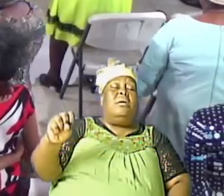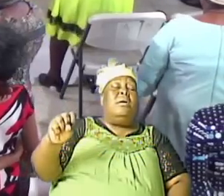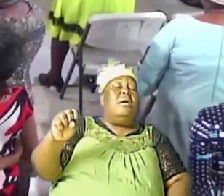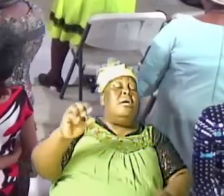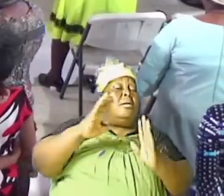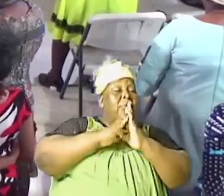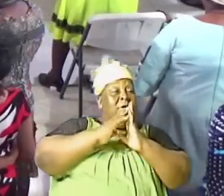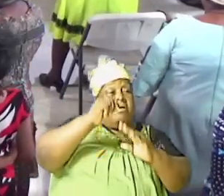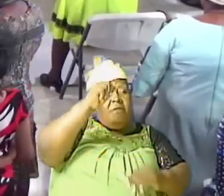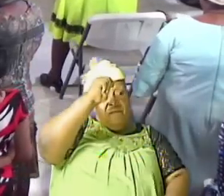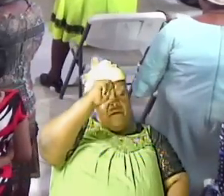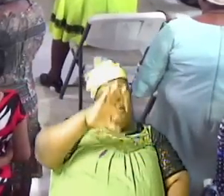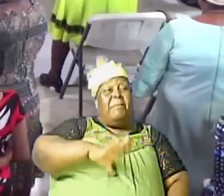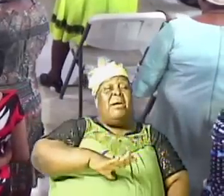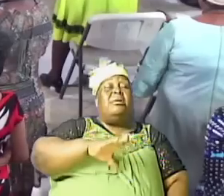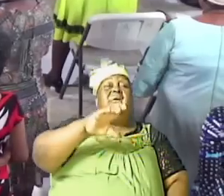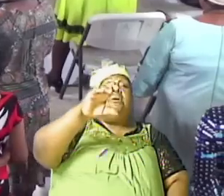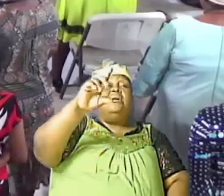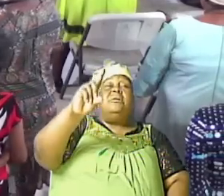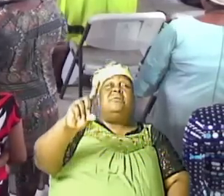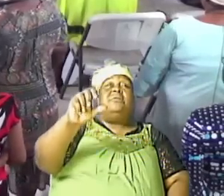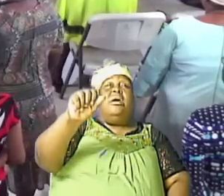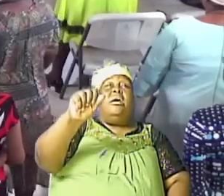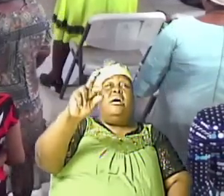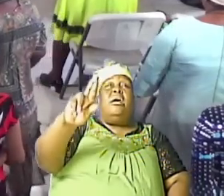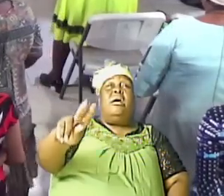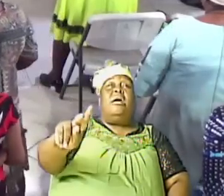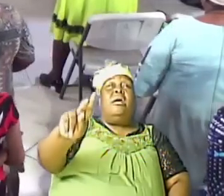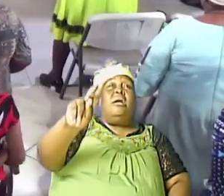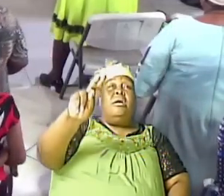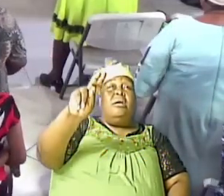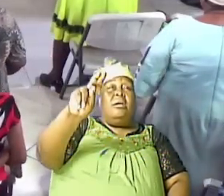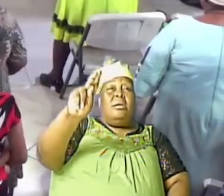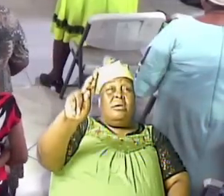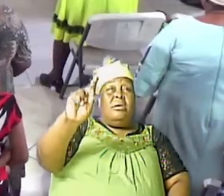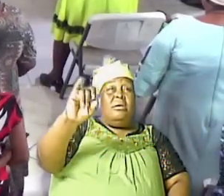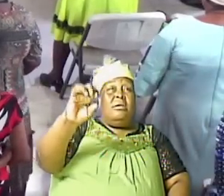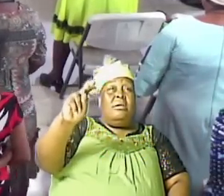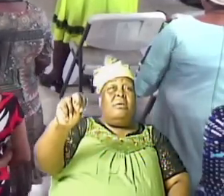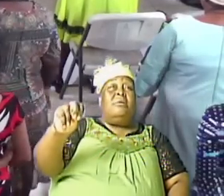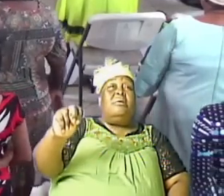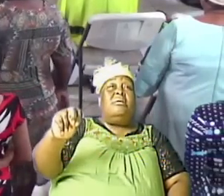Darkins. He had a stroke in the right side of his,